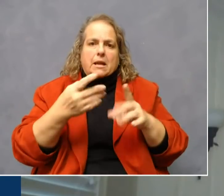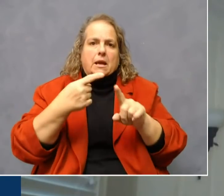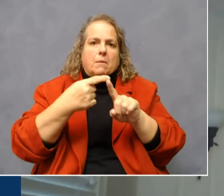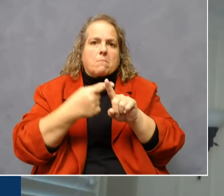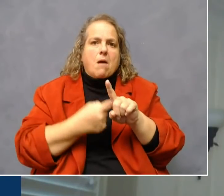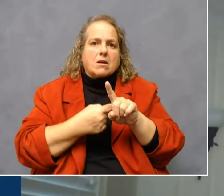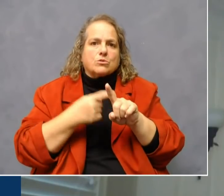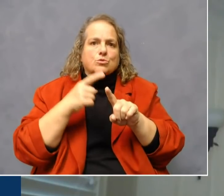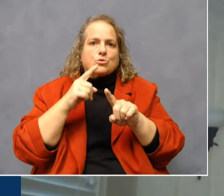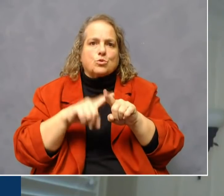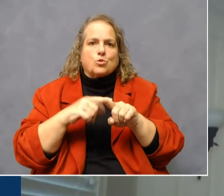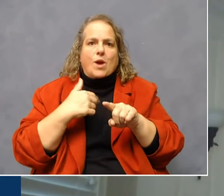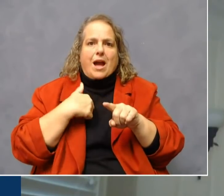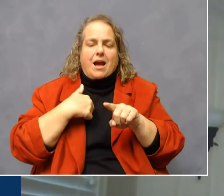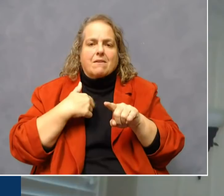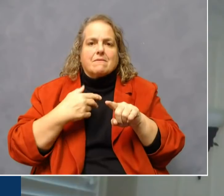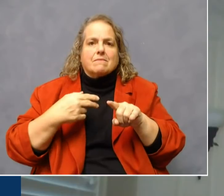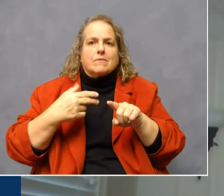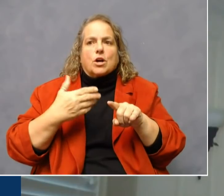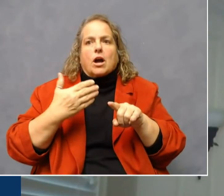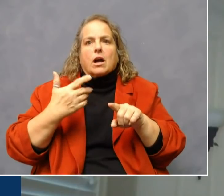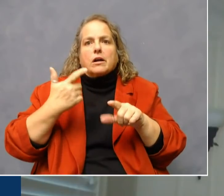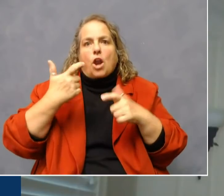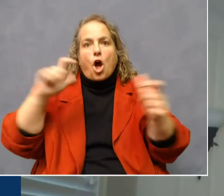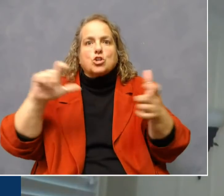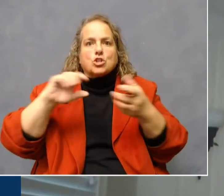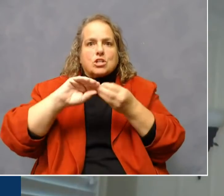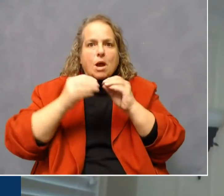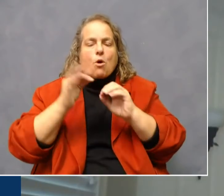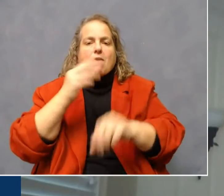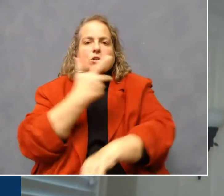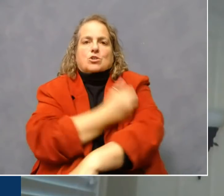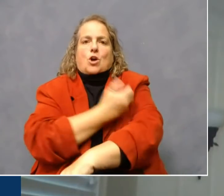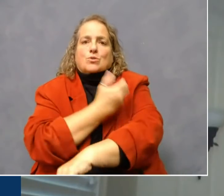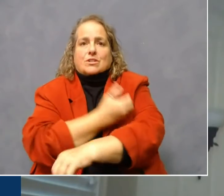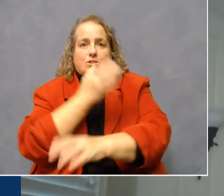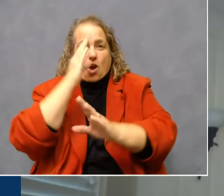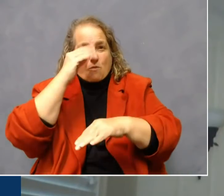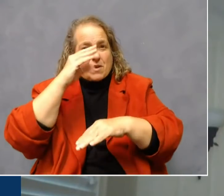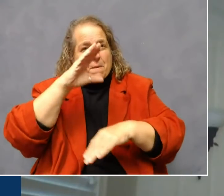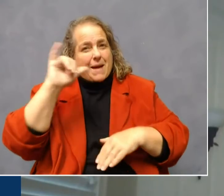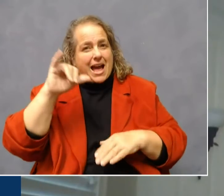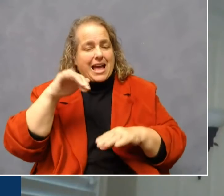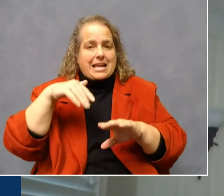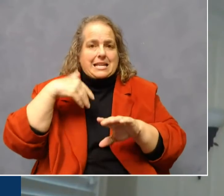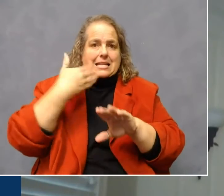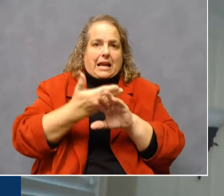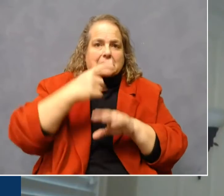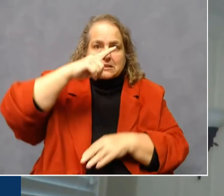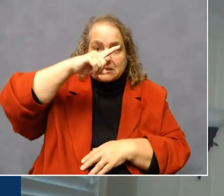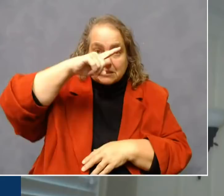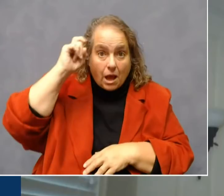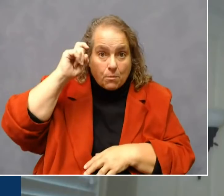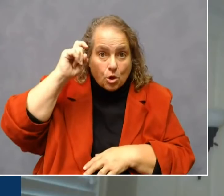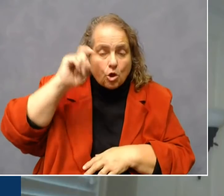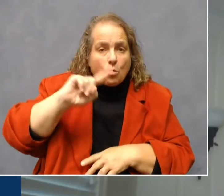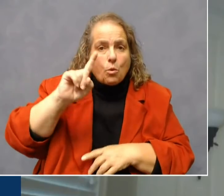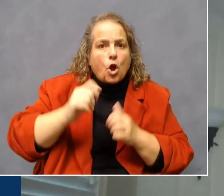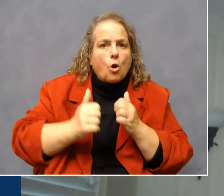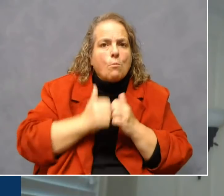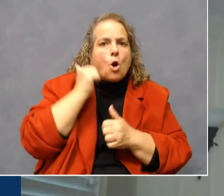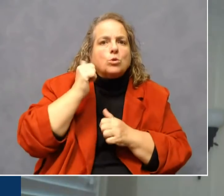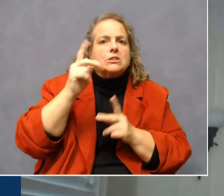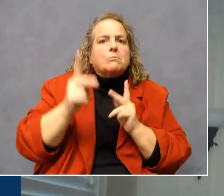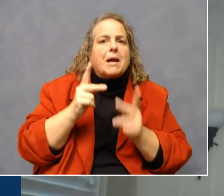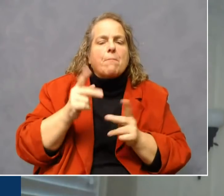to a situation, hopefully by next summer, where most people have access to a dose of vaccine if they want it. But